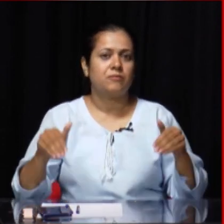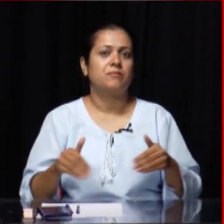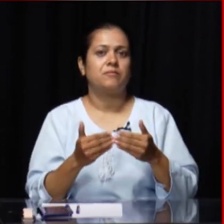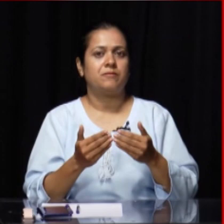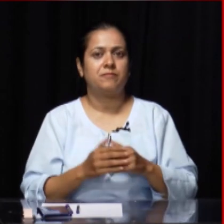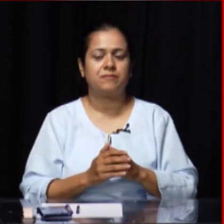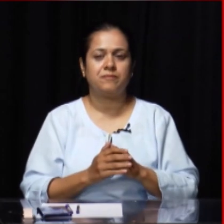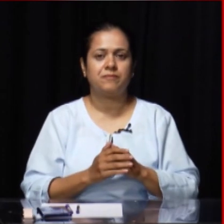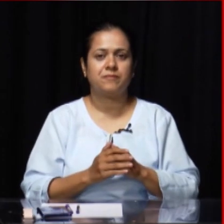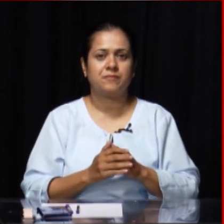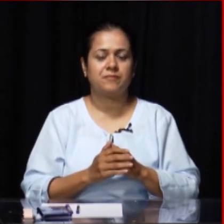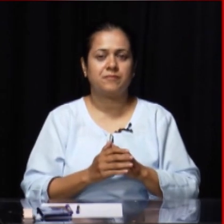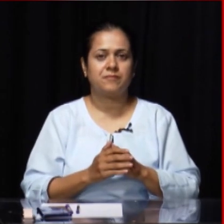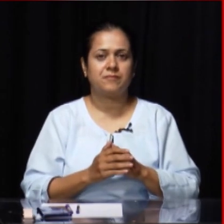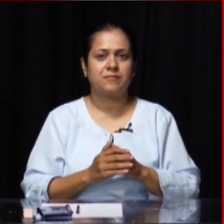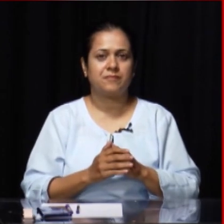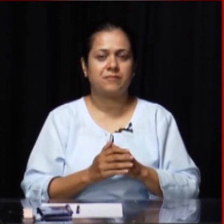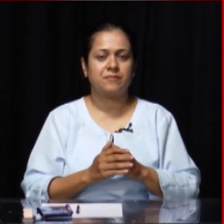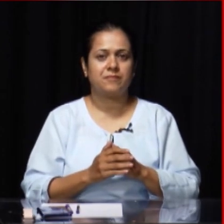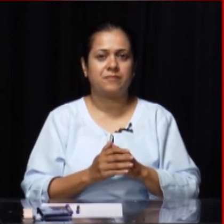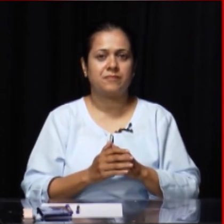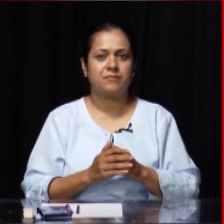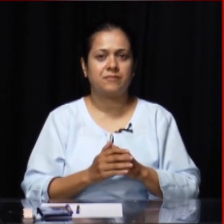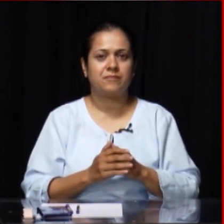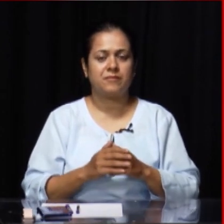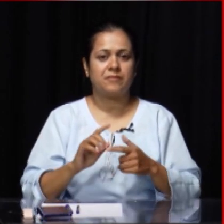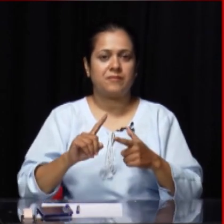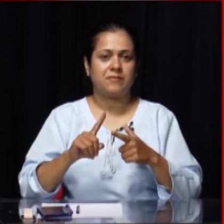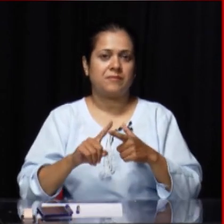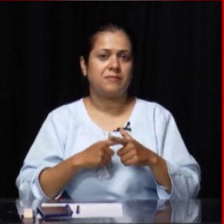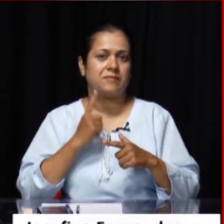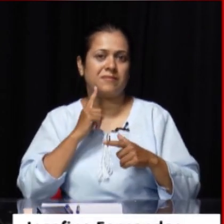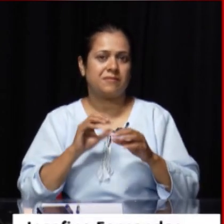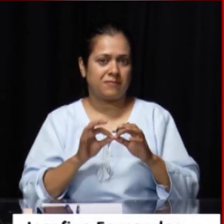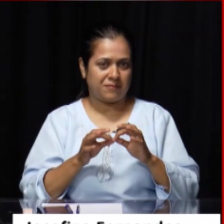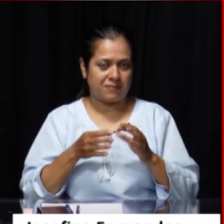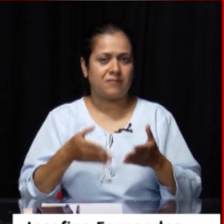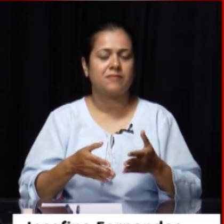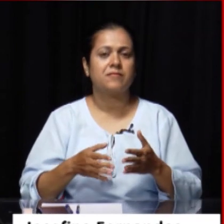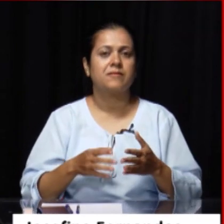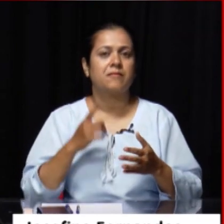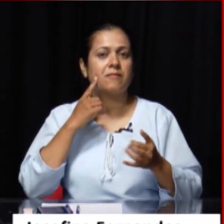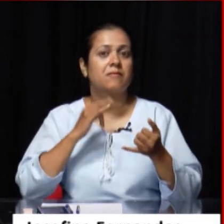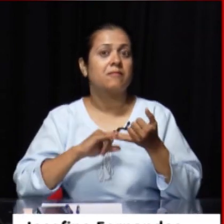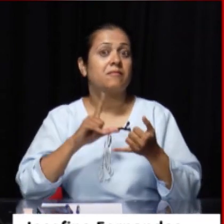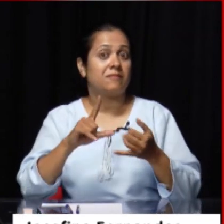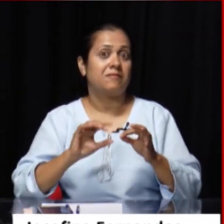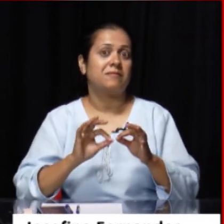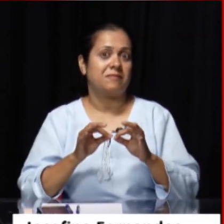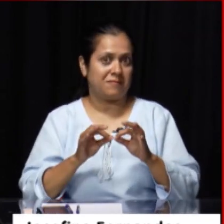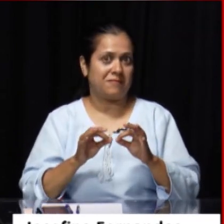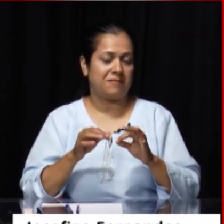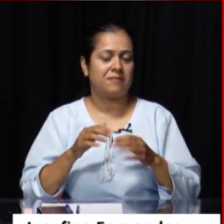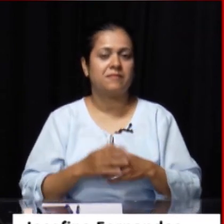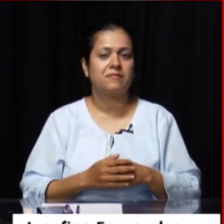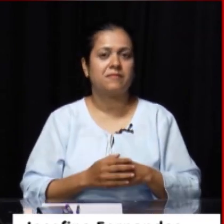introduce our panel. With me is Josefina Fernandes. She is an interpreter, Indian Sign